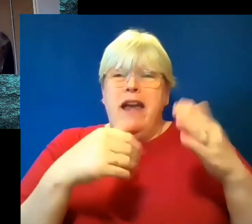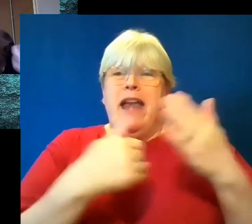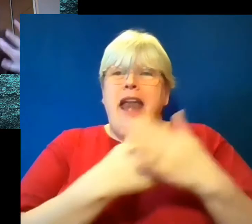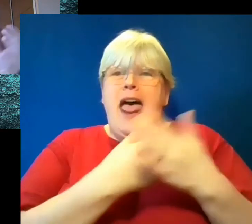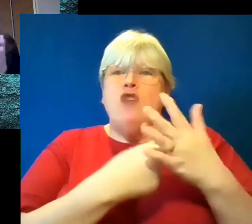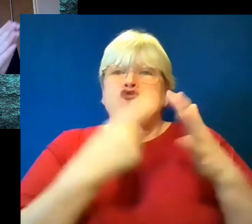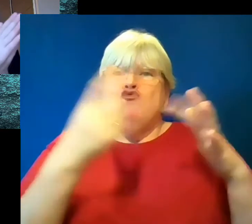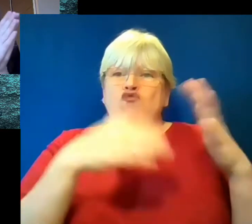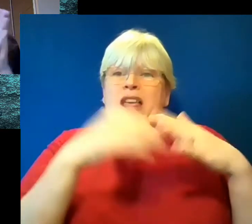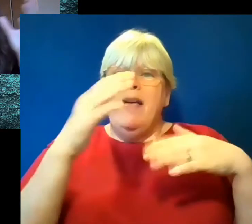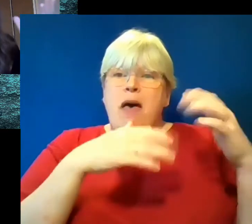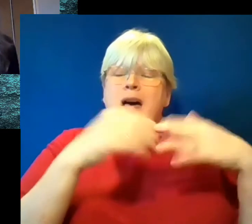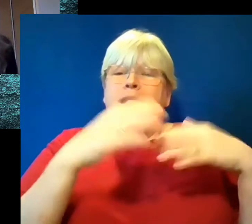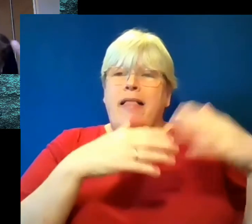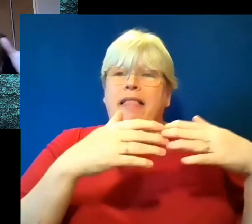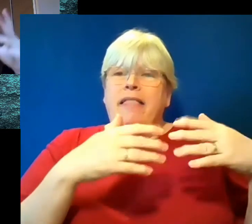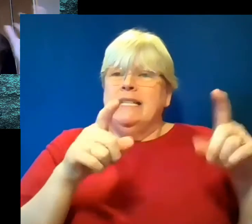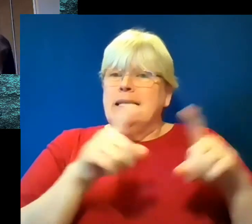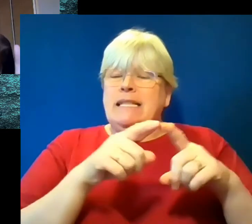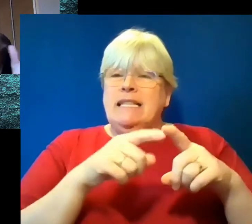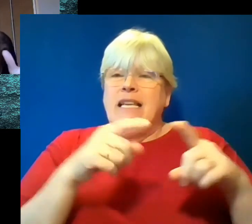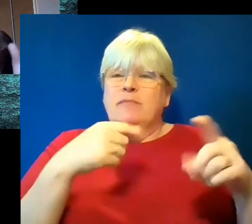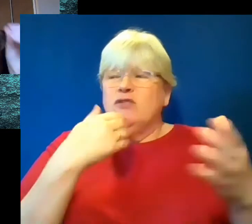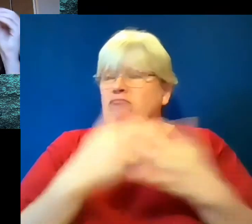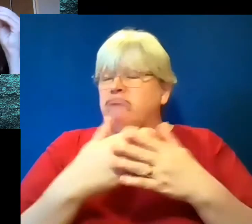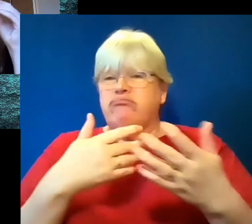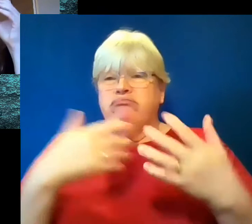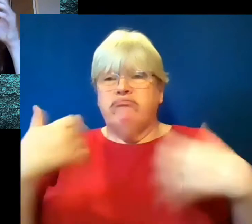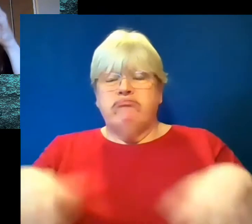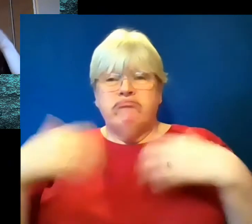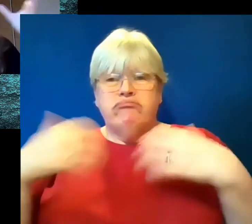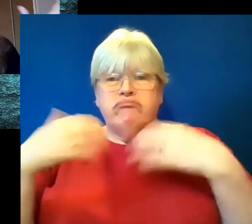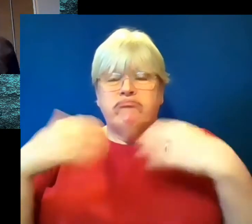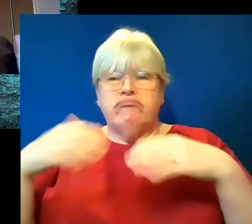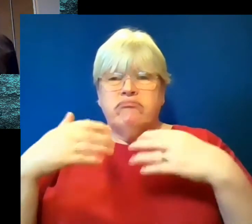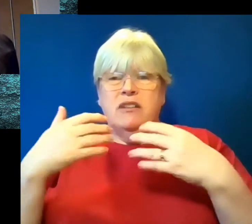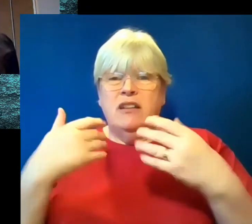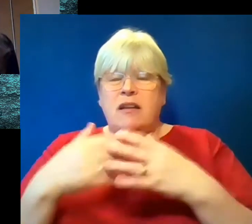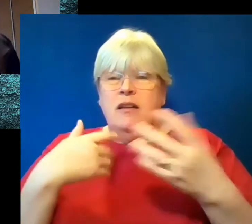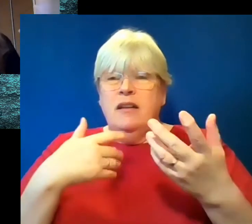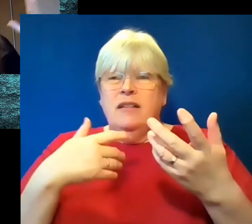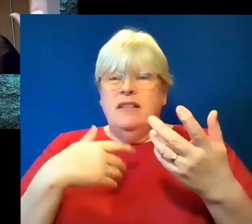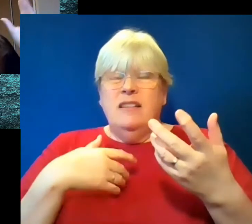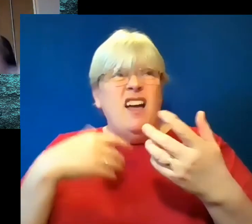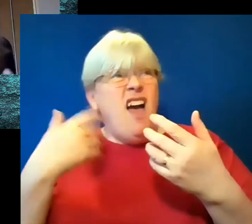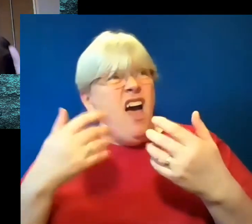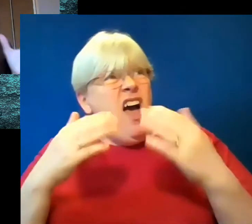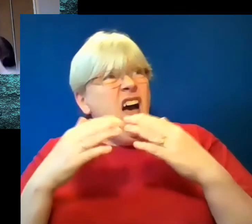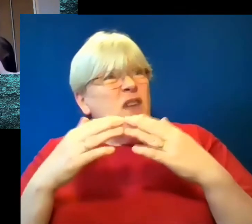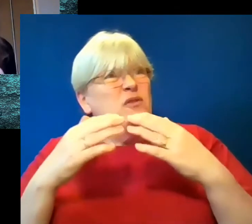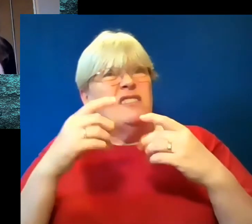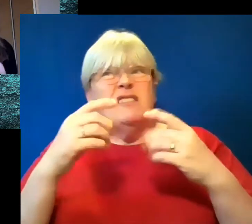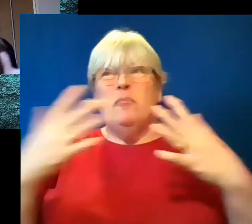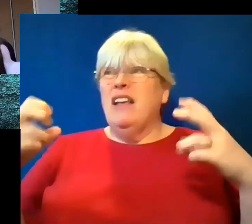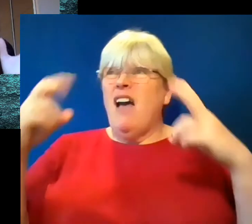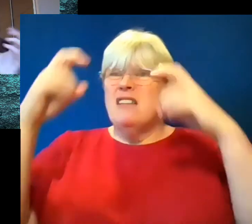America. So you would have, these very classic colonial era white clapperboard houses, and then you'd have a massive